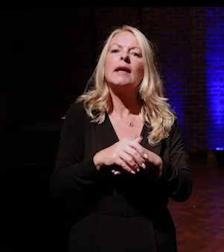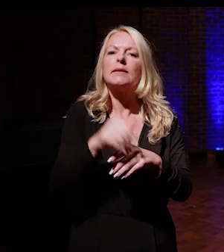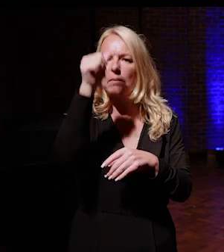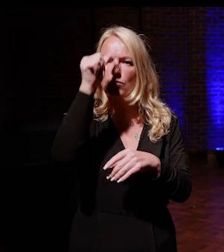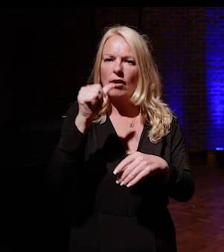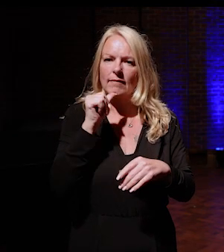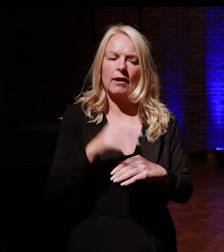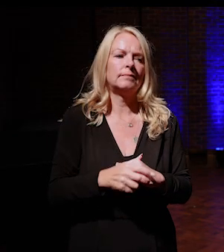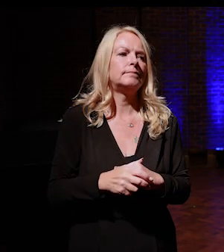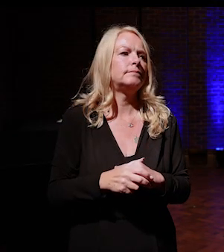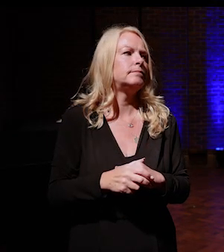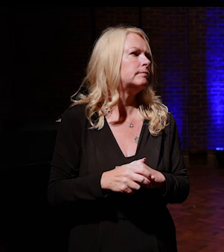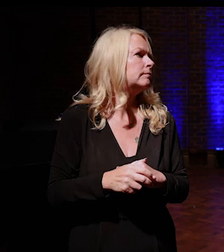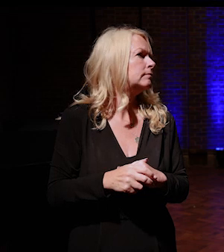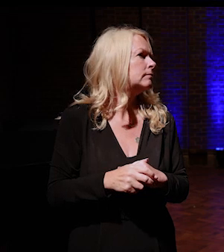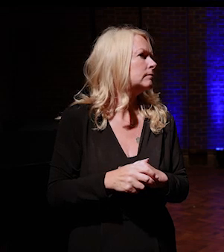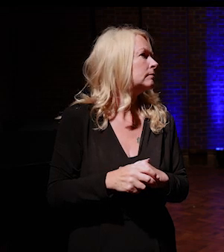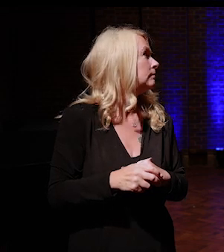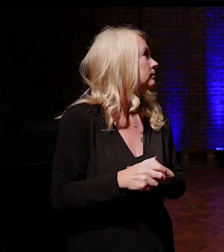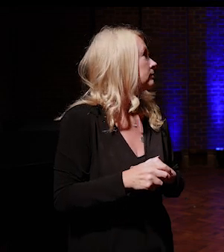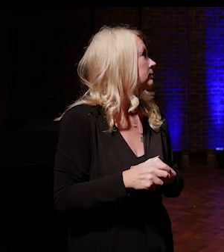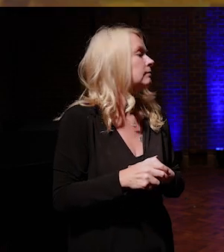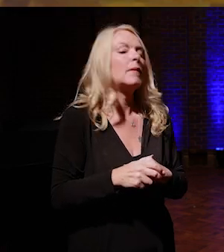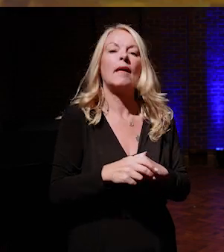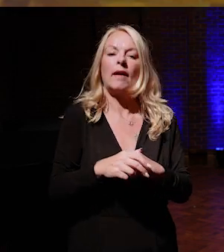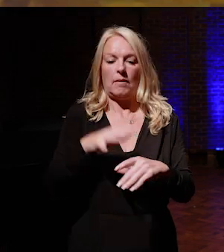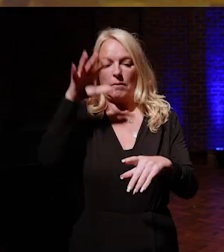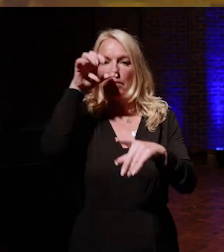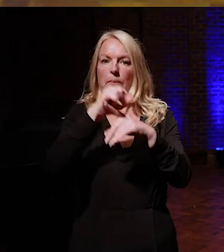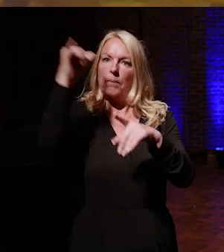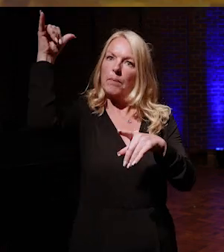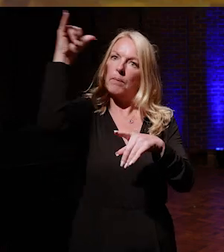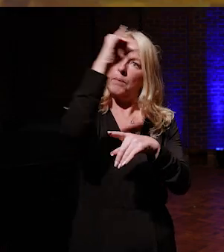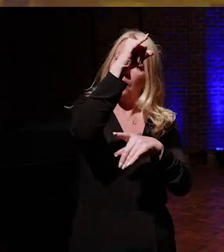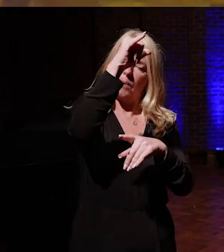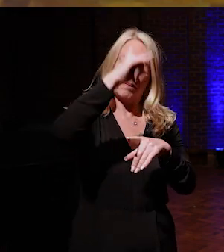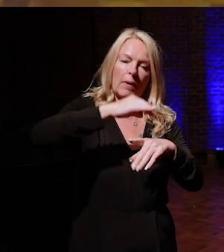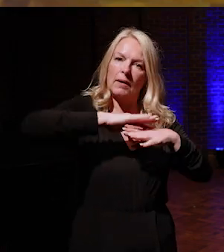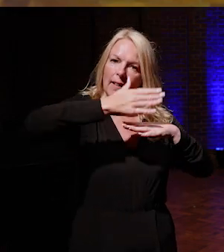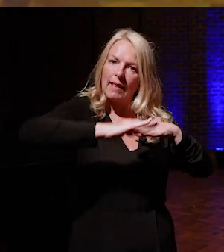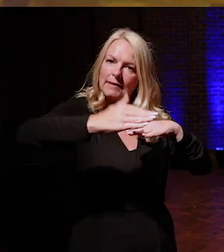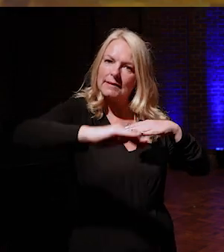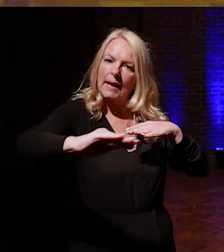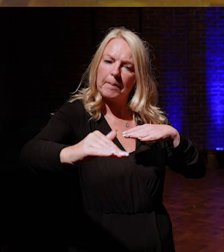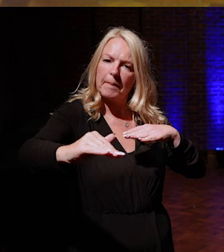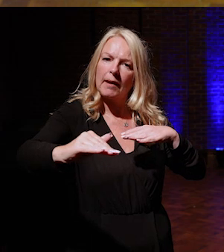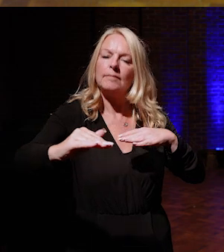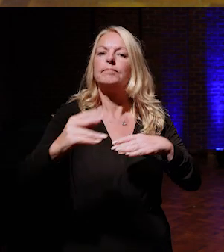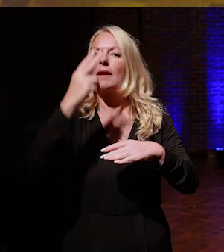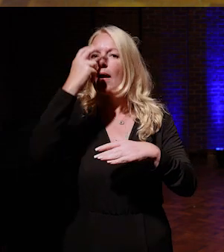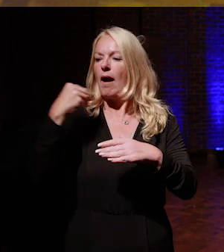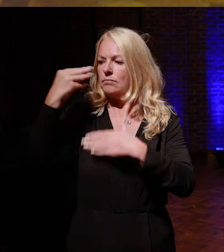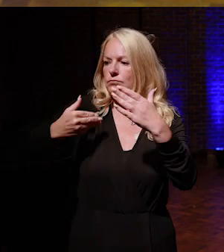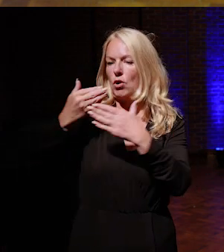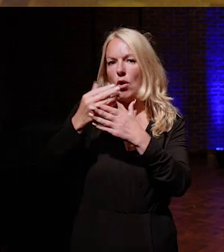of the landscape. And to detect archaeology, we remove the